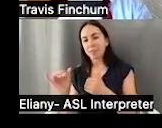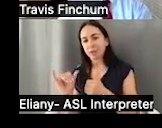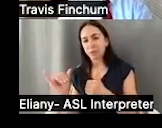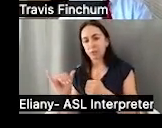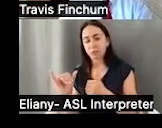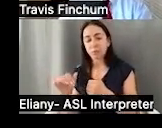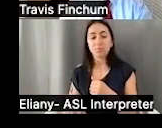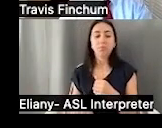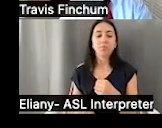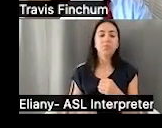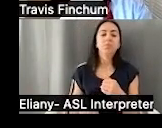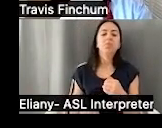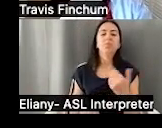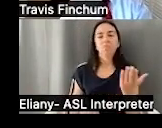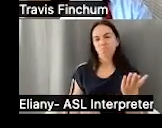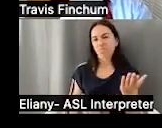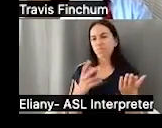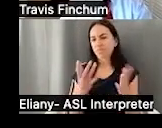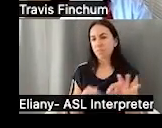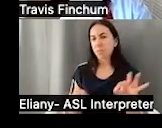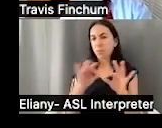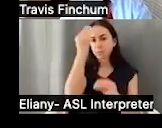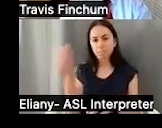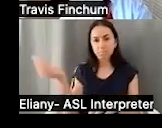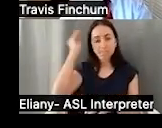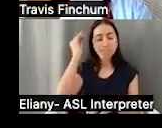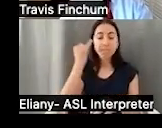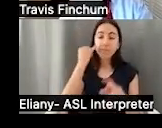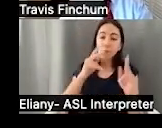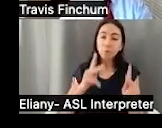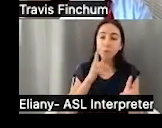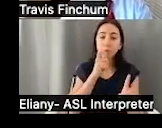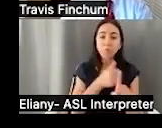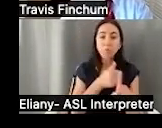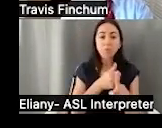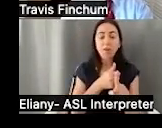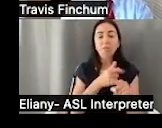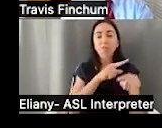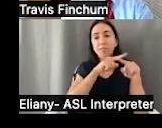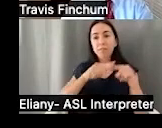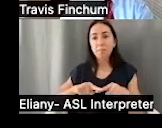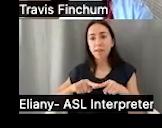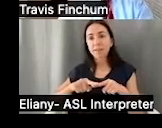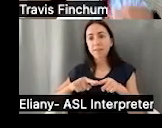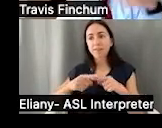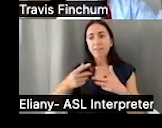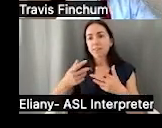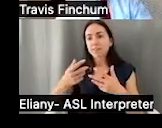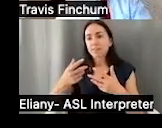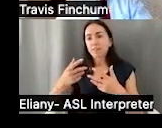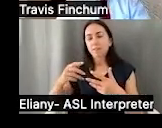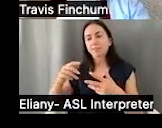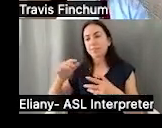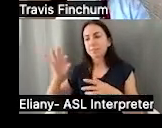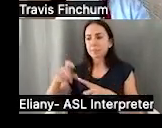program is going to be important to know if we have an individual like who's going to be a beneficiary of a special needs trust. If we were